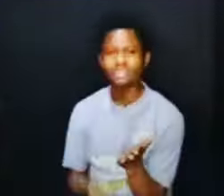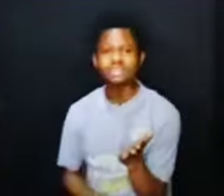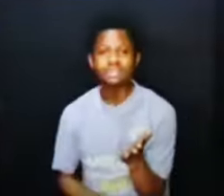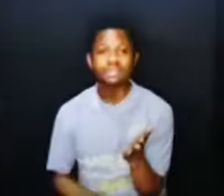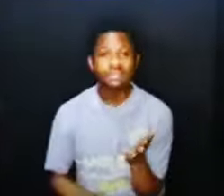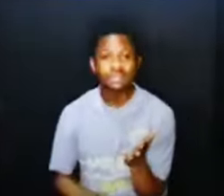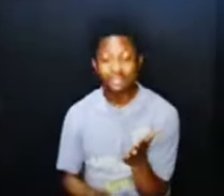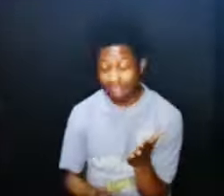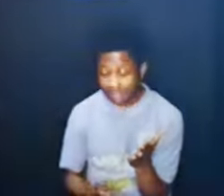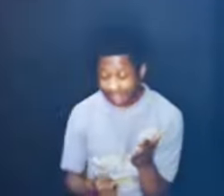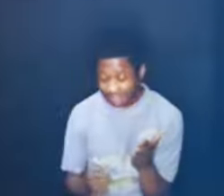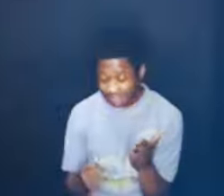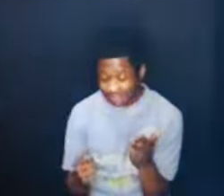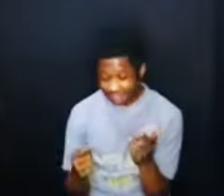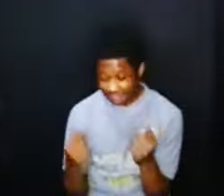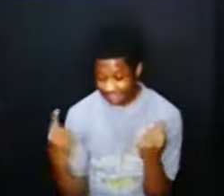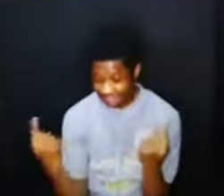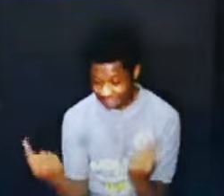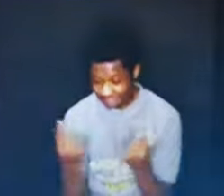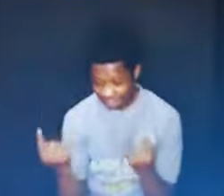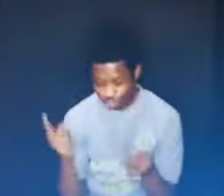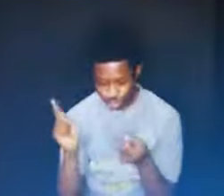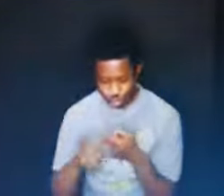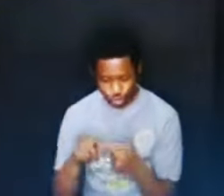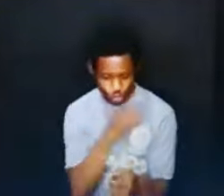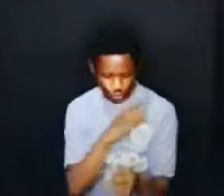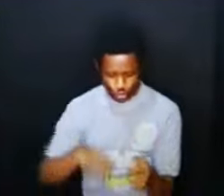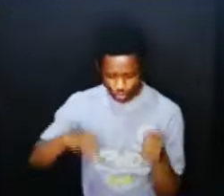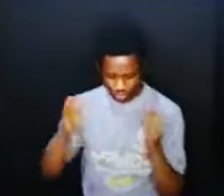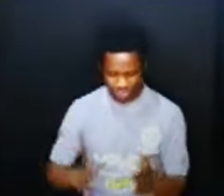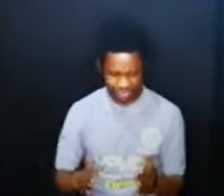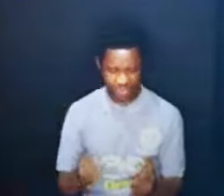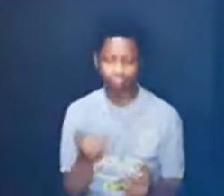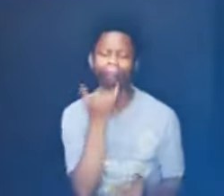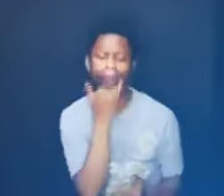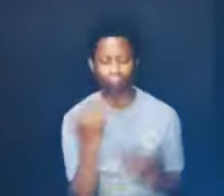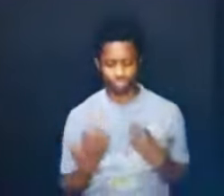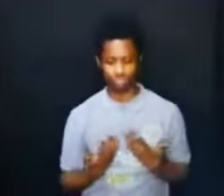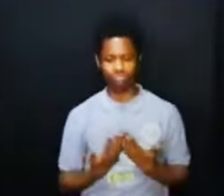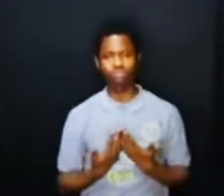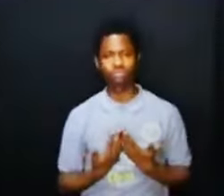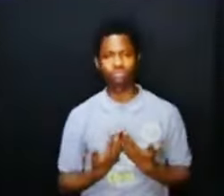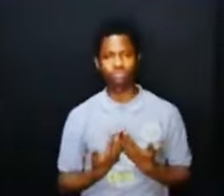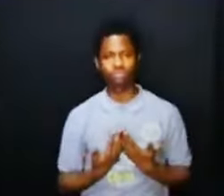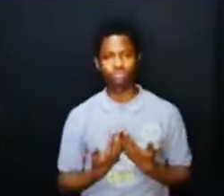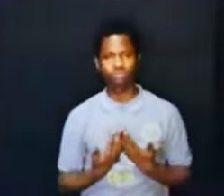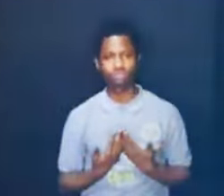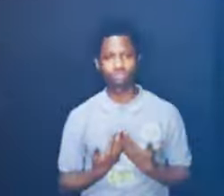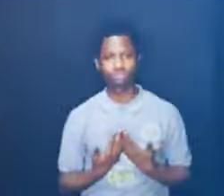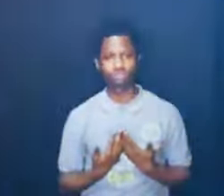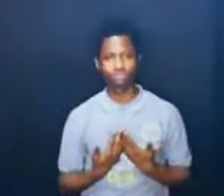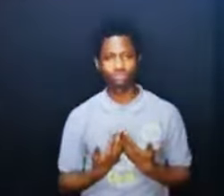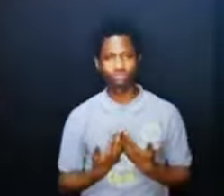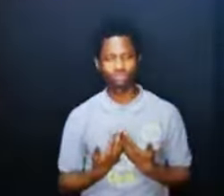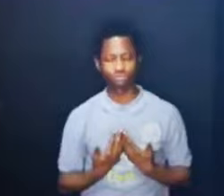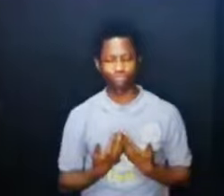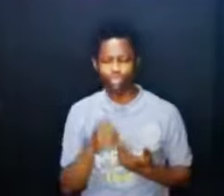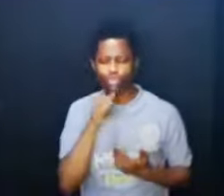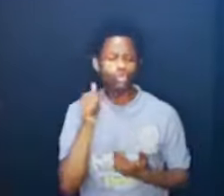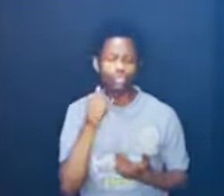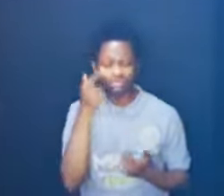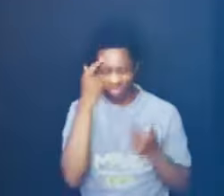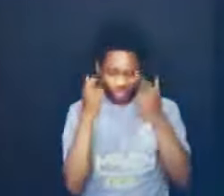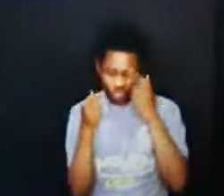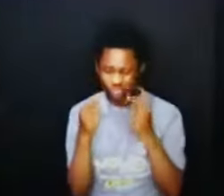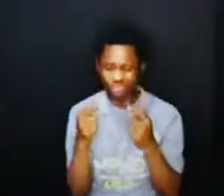the Christian is a mistake. So it's not because the Christian is weak.